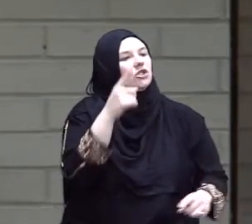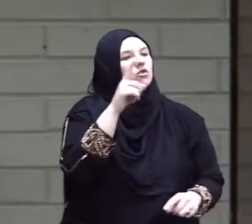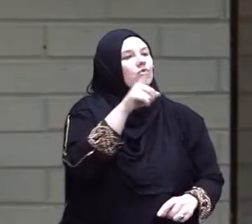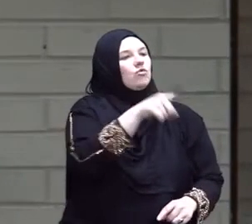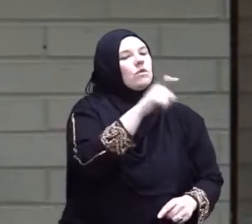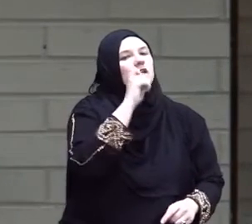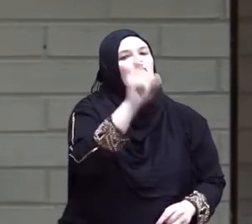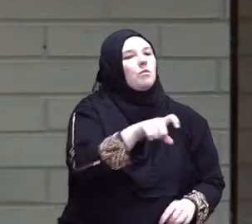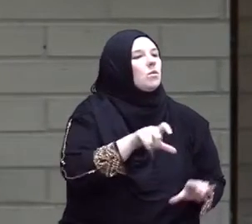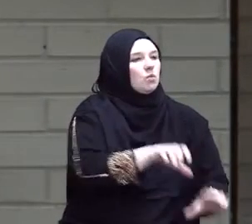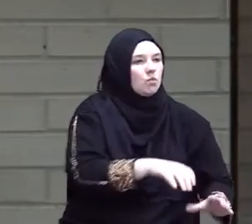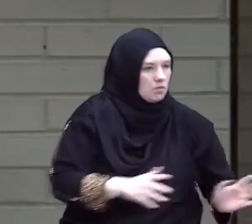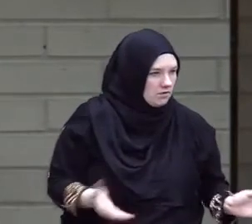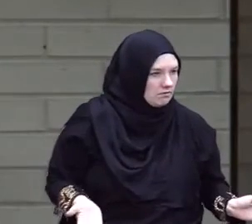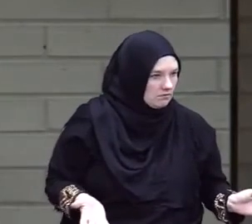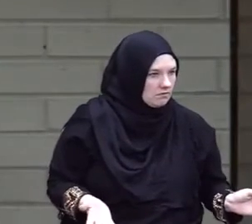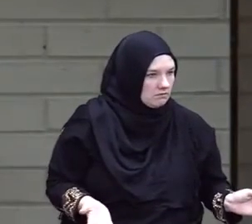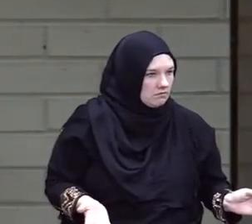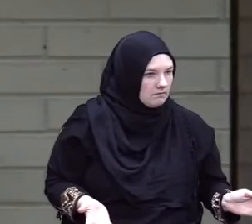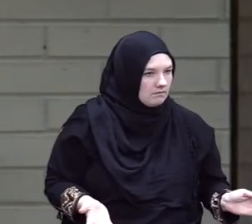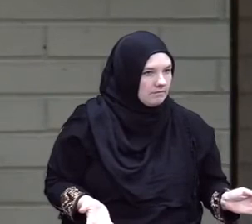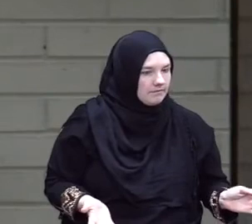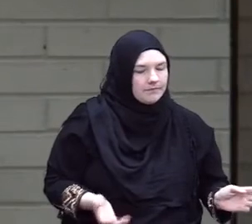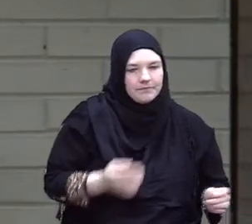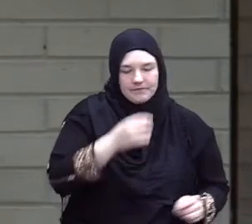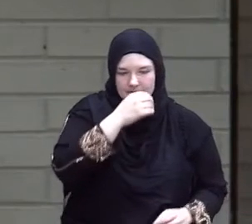you are not supposed to do.